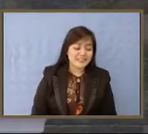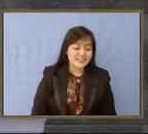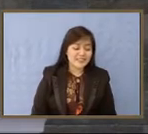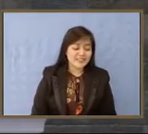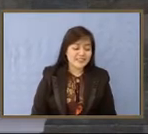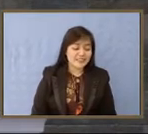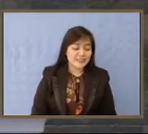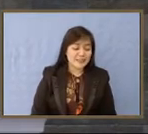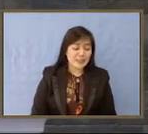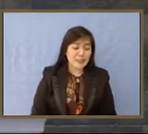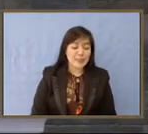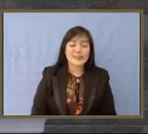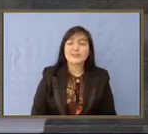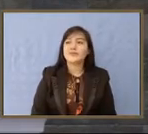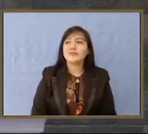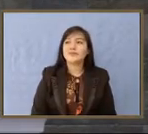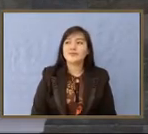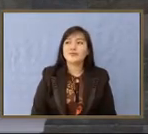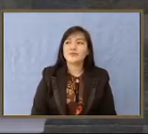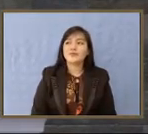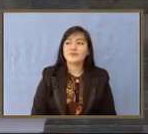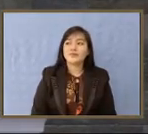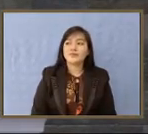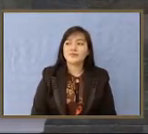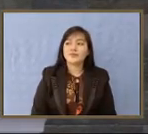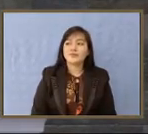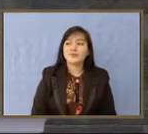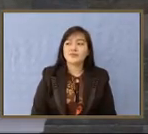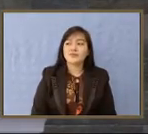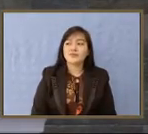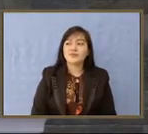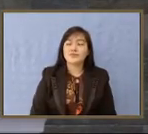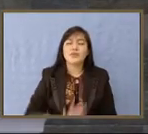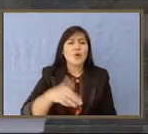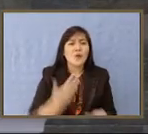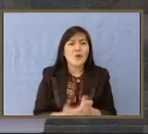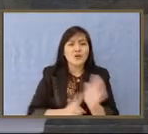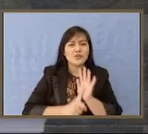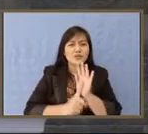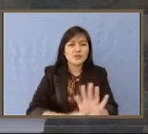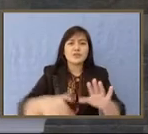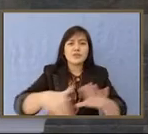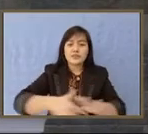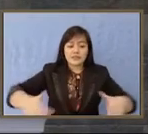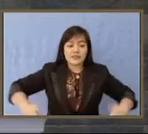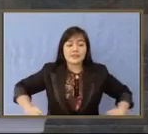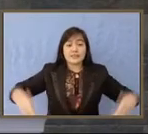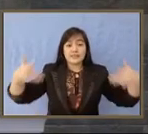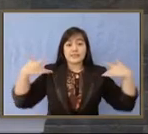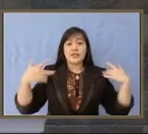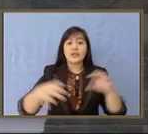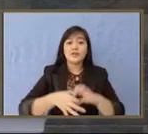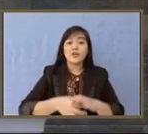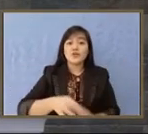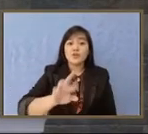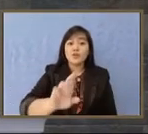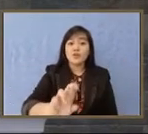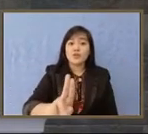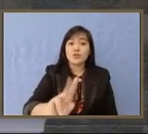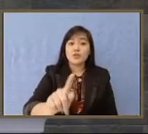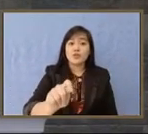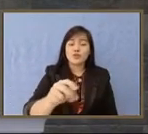tinutukoy, kung makikita niyo po sa mga binanggit ko po sa inyo yan, lahat po yan sa buhay ni Ruth, makikita po natin dyan that love